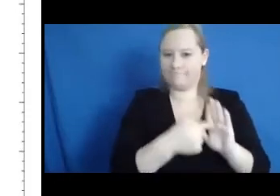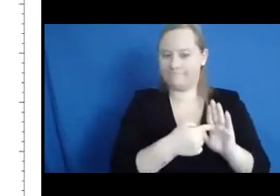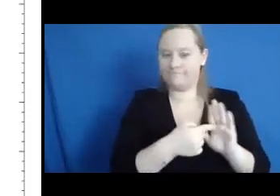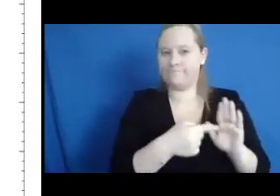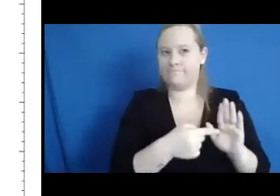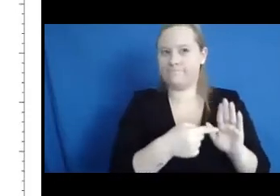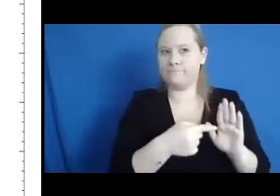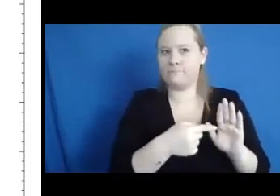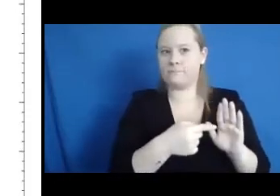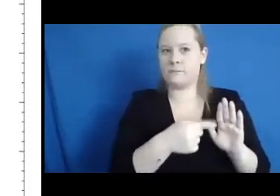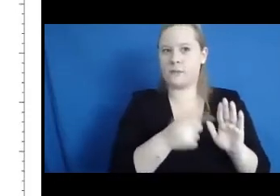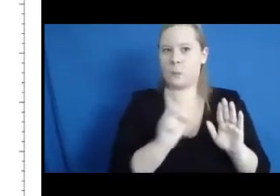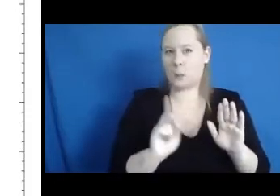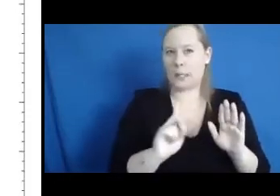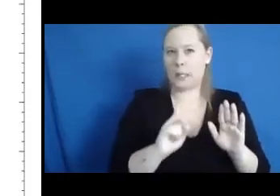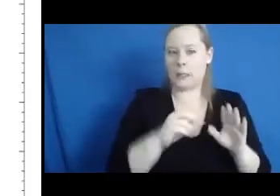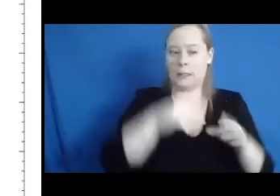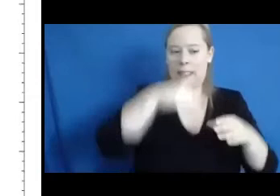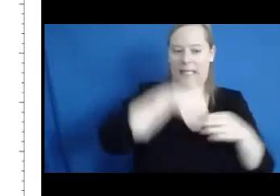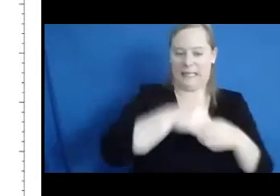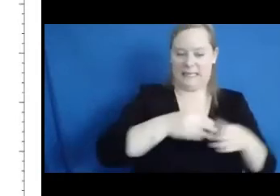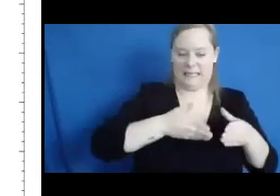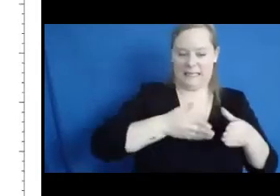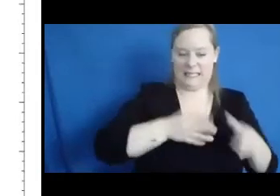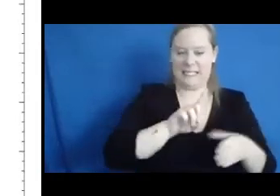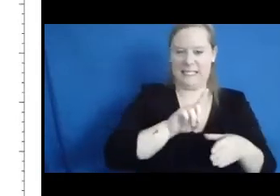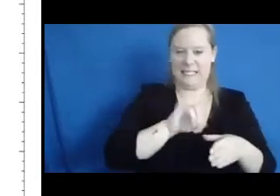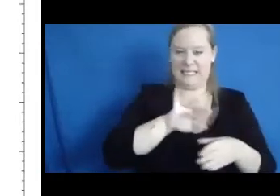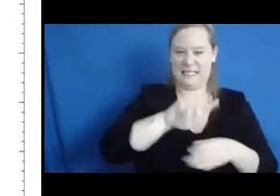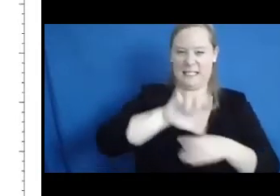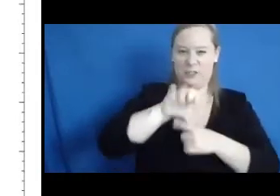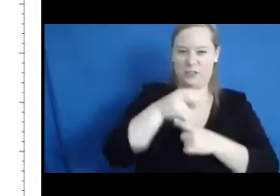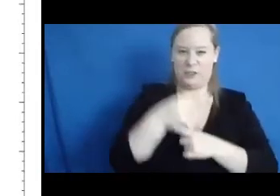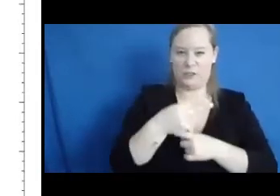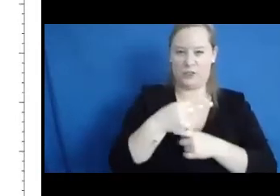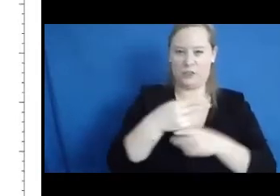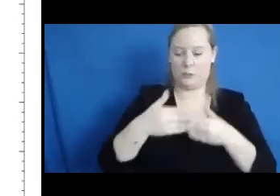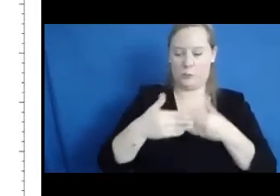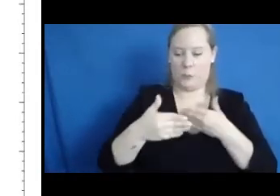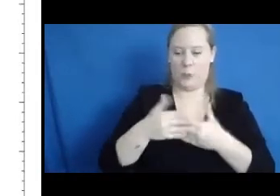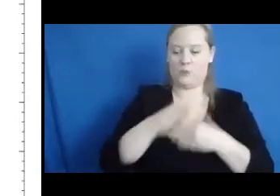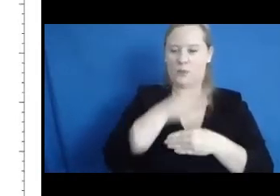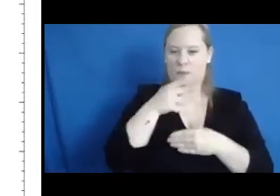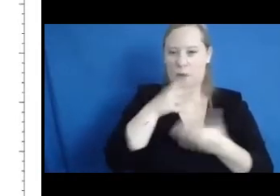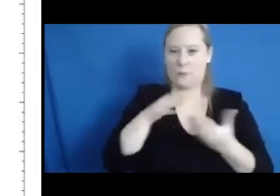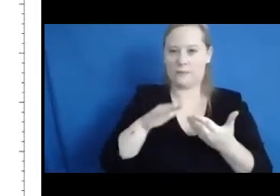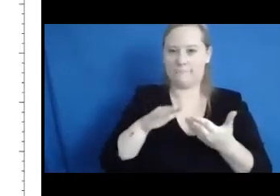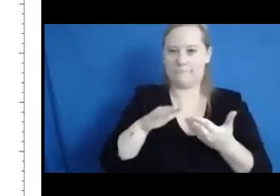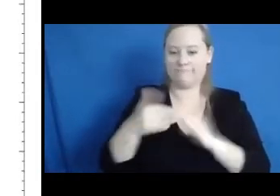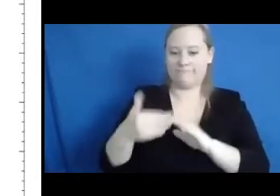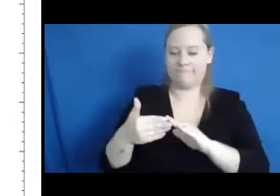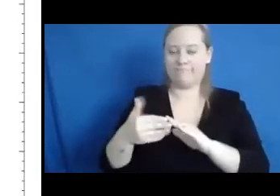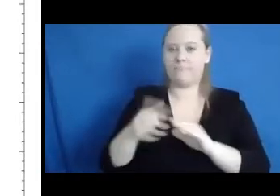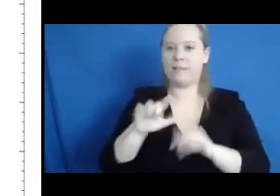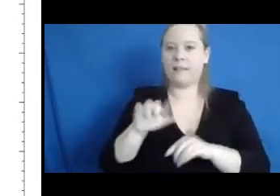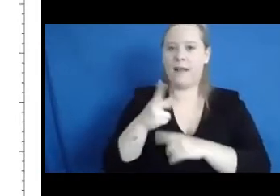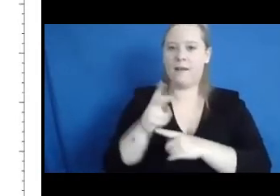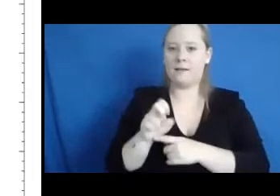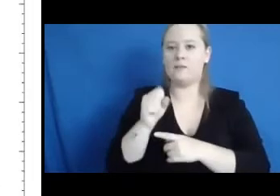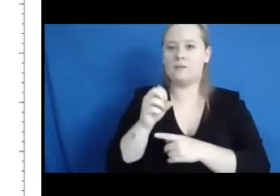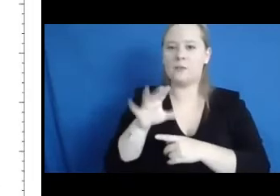located next to the ditch input from of Farmington Lake. And so you do see here that there's some calcium and